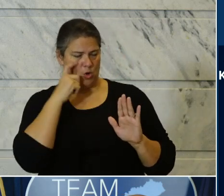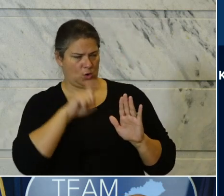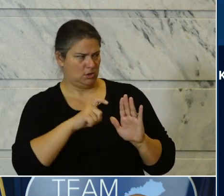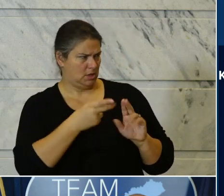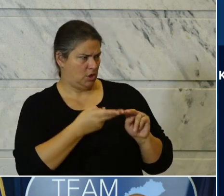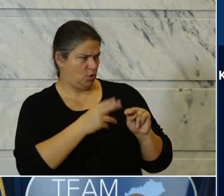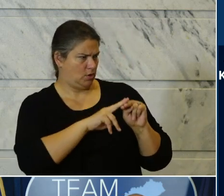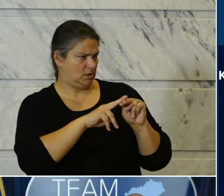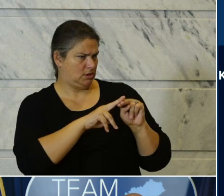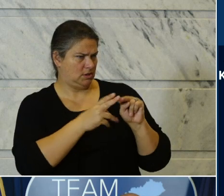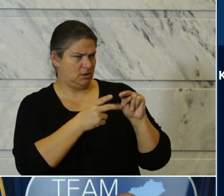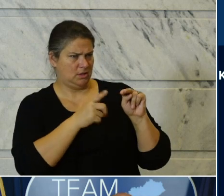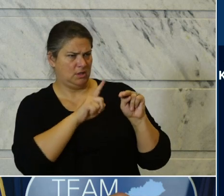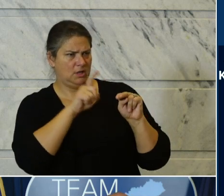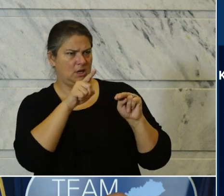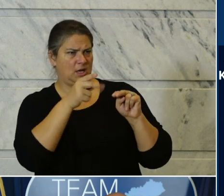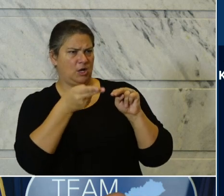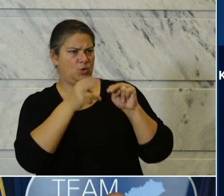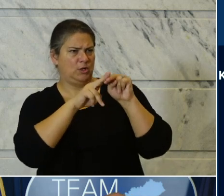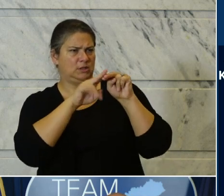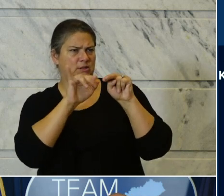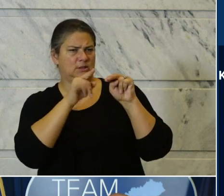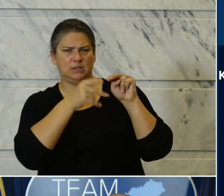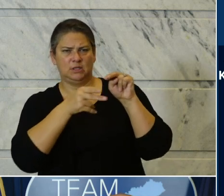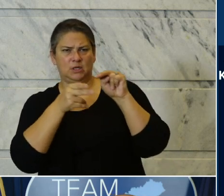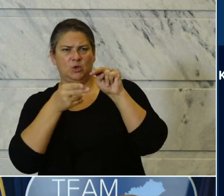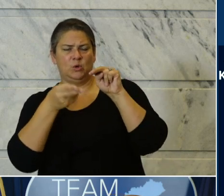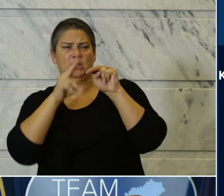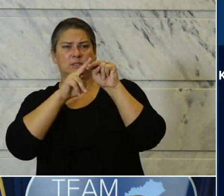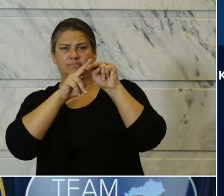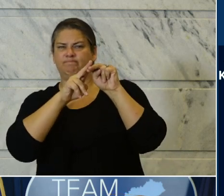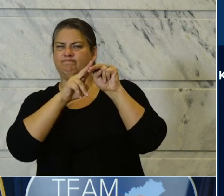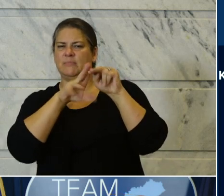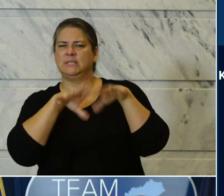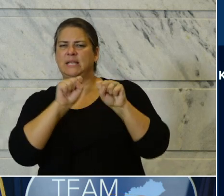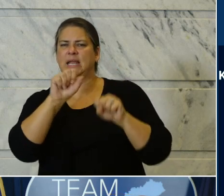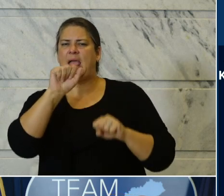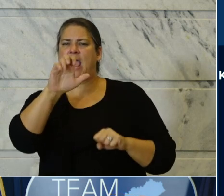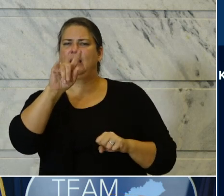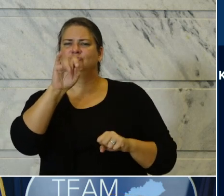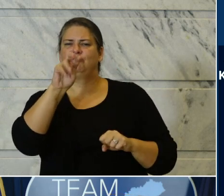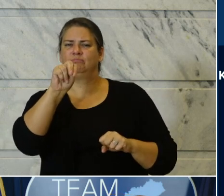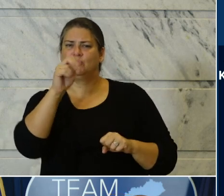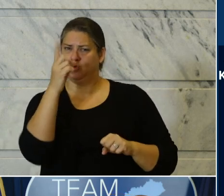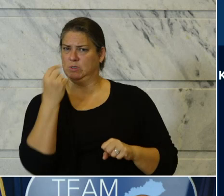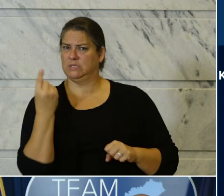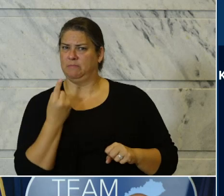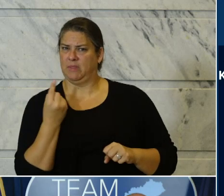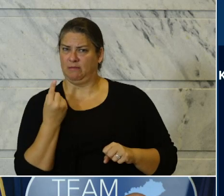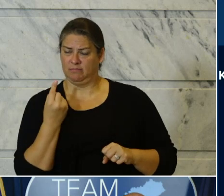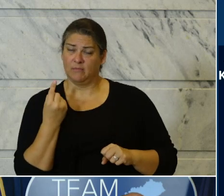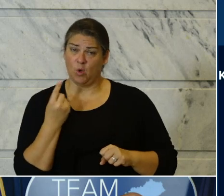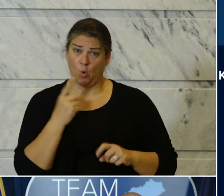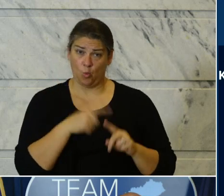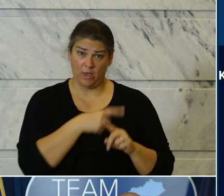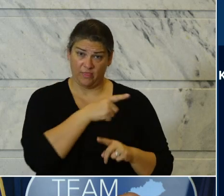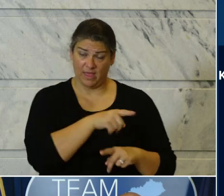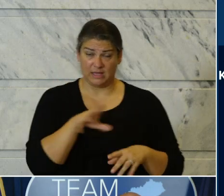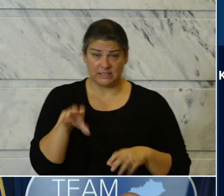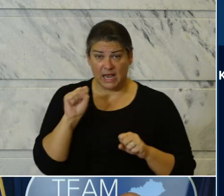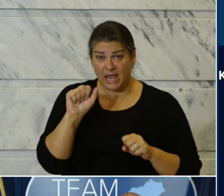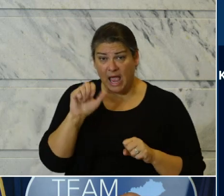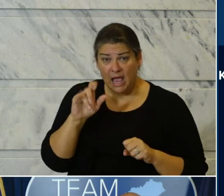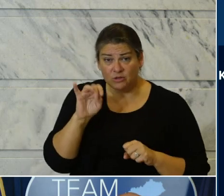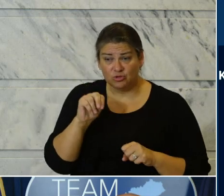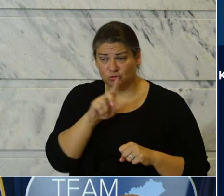They immediately took actions and took steps. When they took those steps, they had predictably, in the